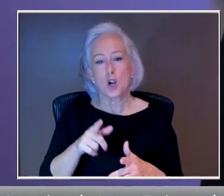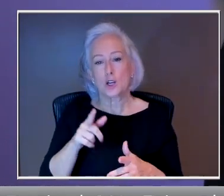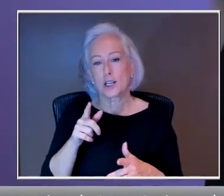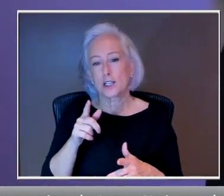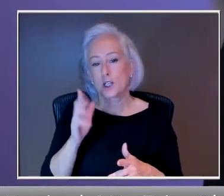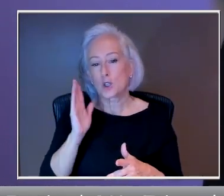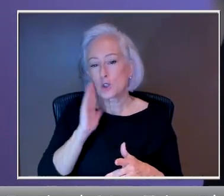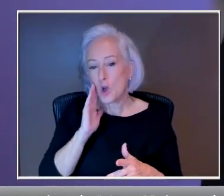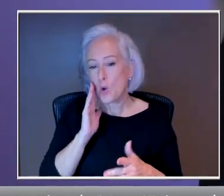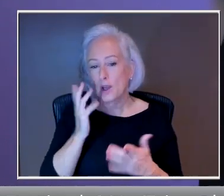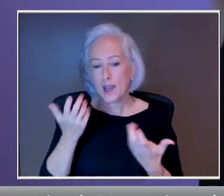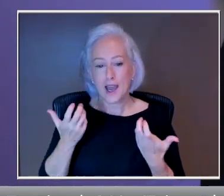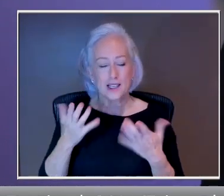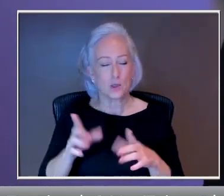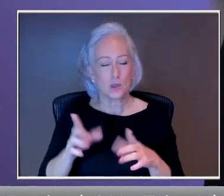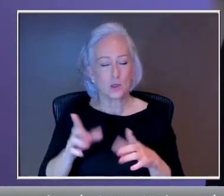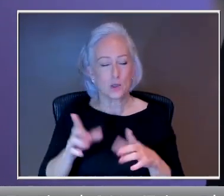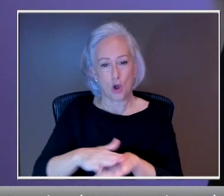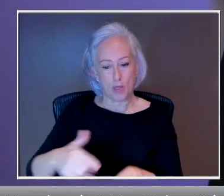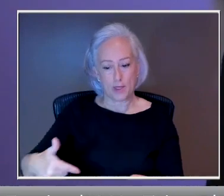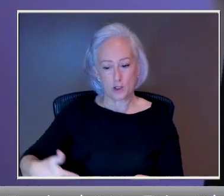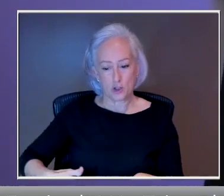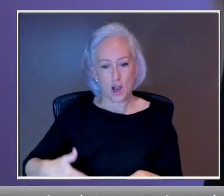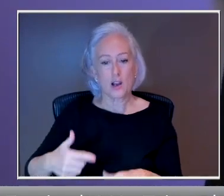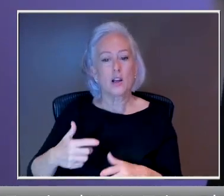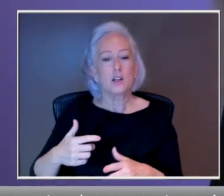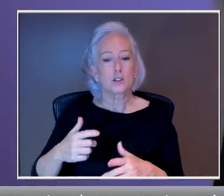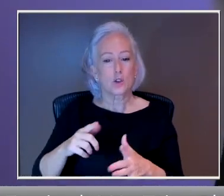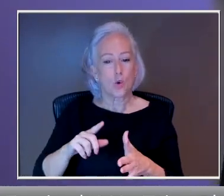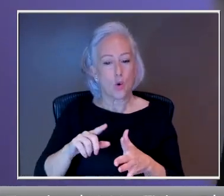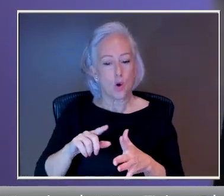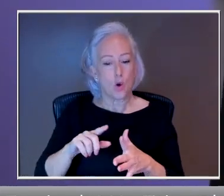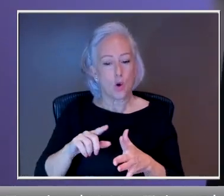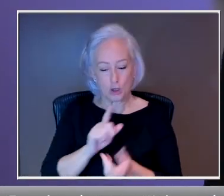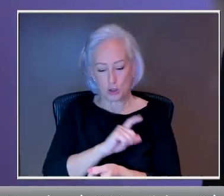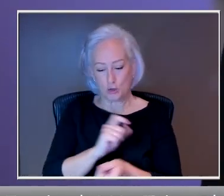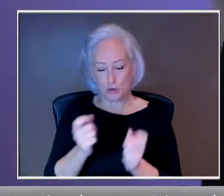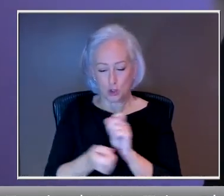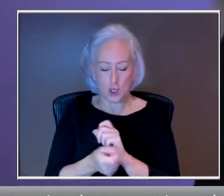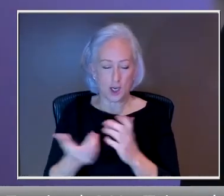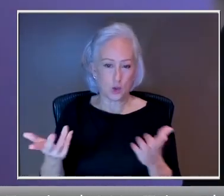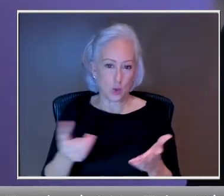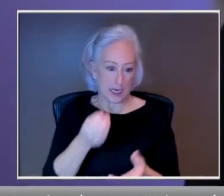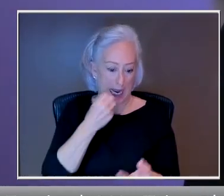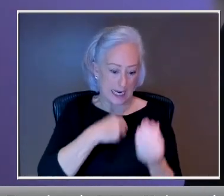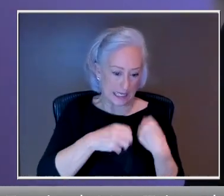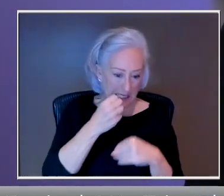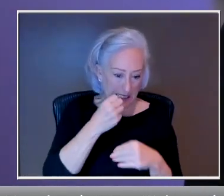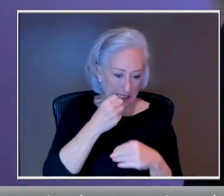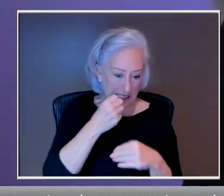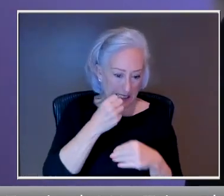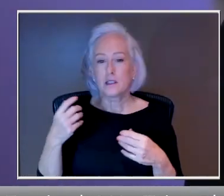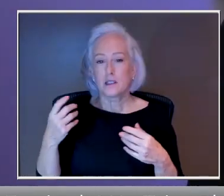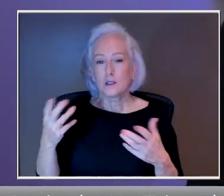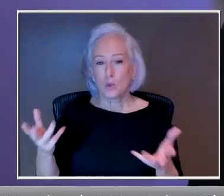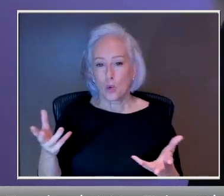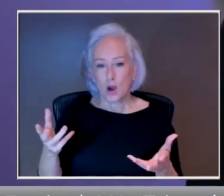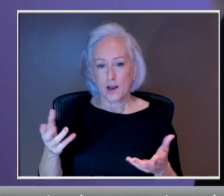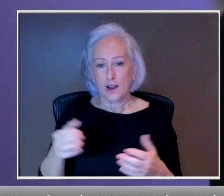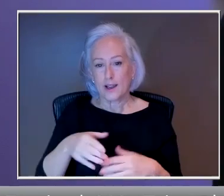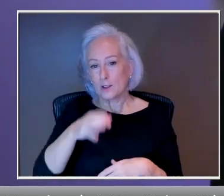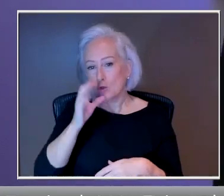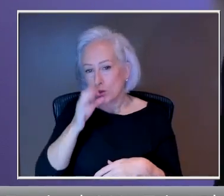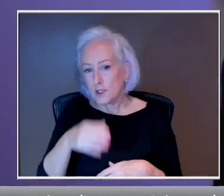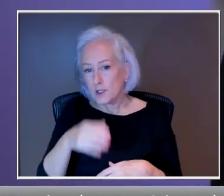on the shot, so I made the healthy lifestyle changes of what I eat, what I take into my body, and exercise was a really